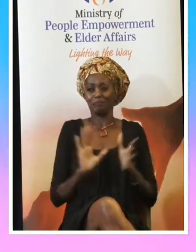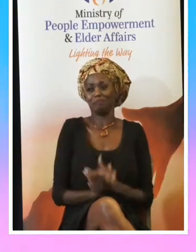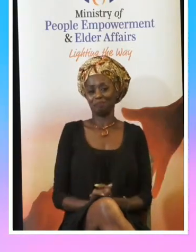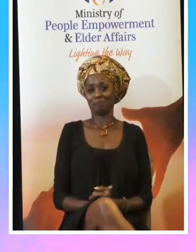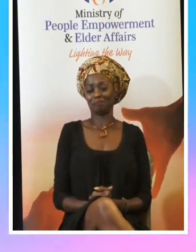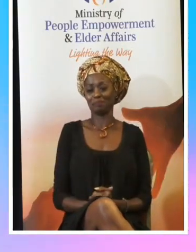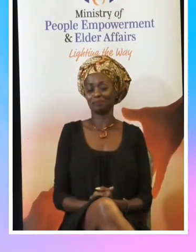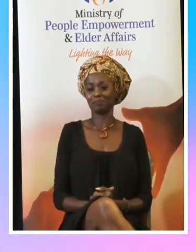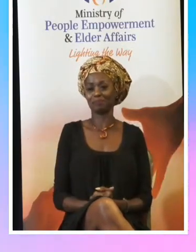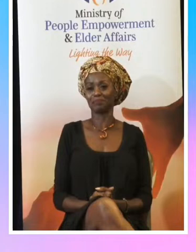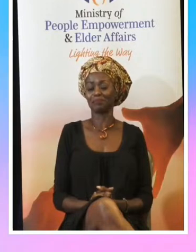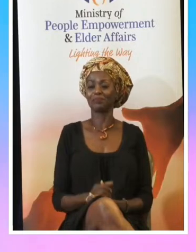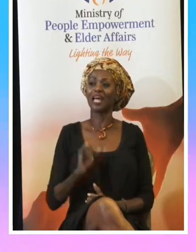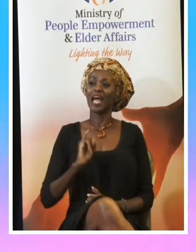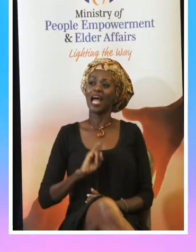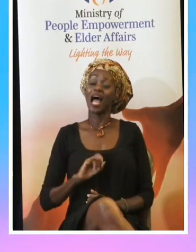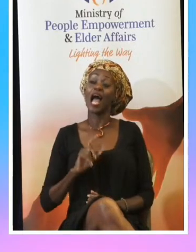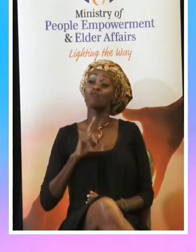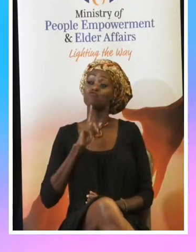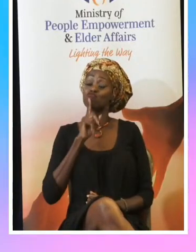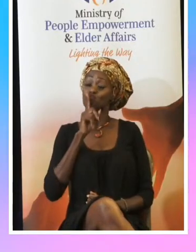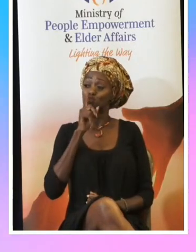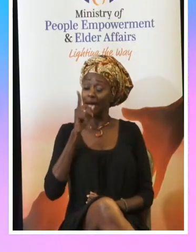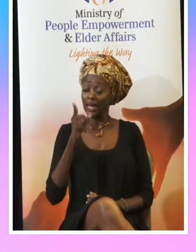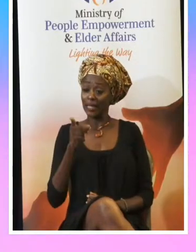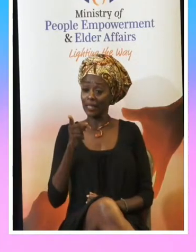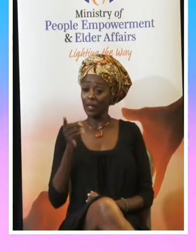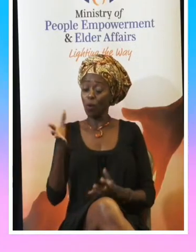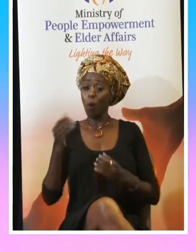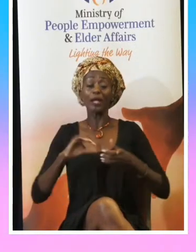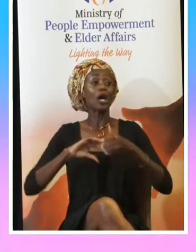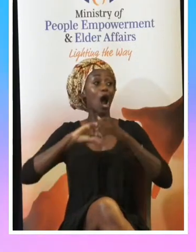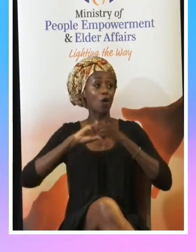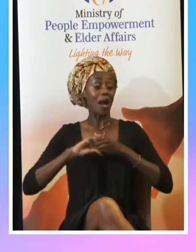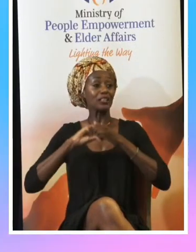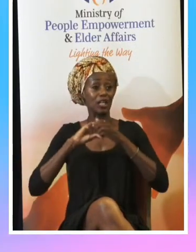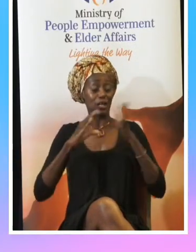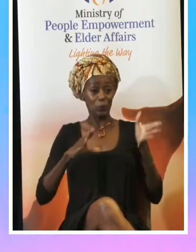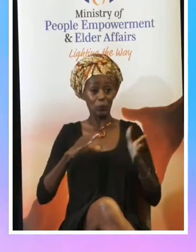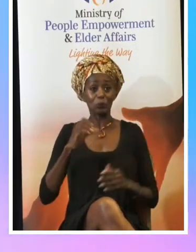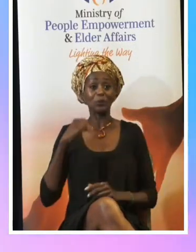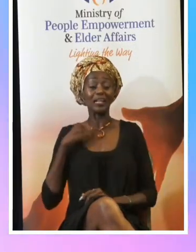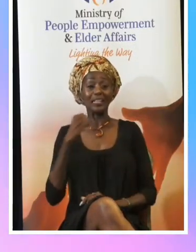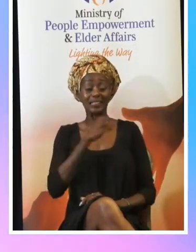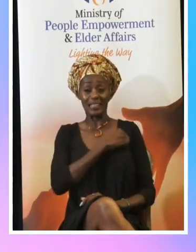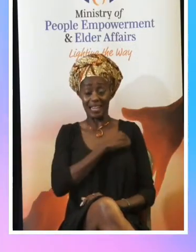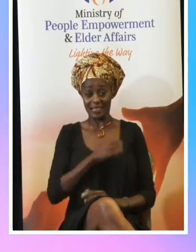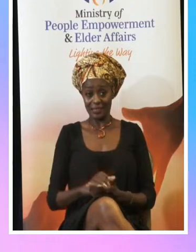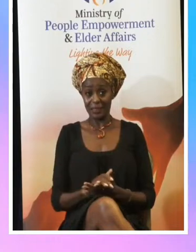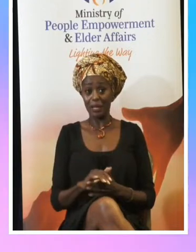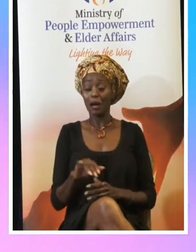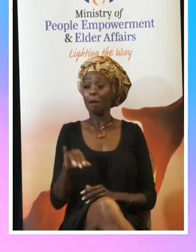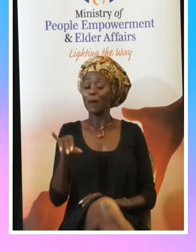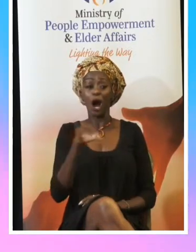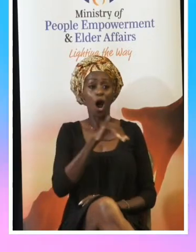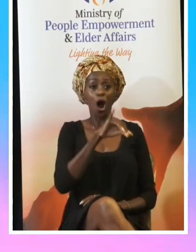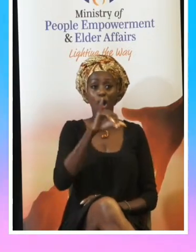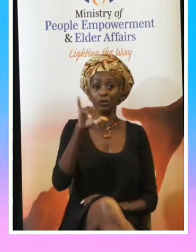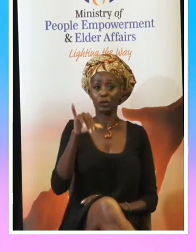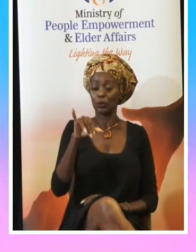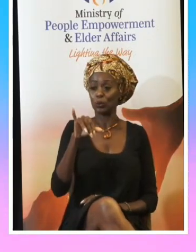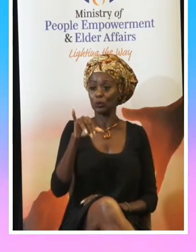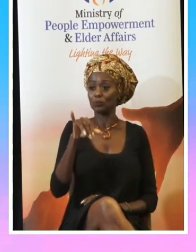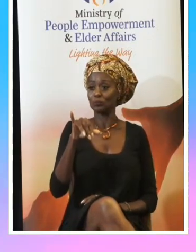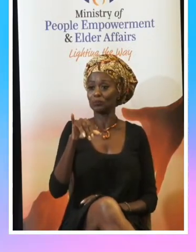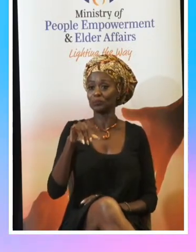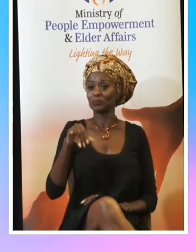I really wanted to congratulate you, Senator, but also to pay tribute to